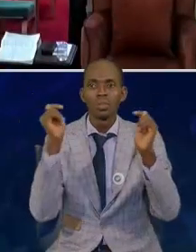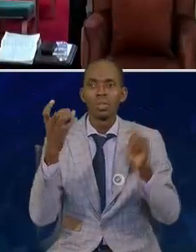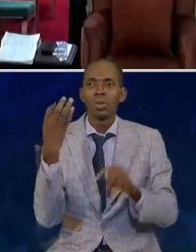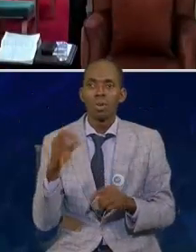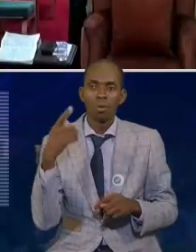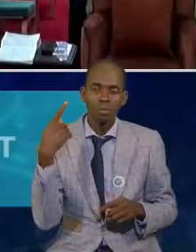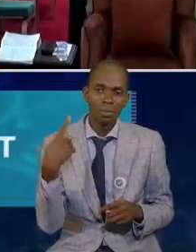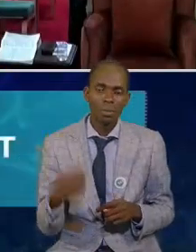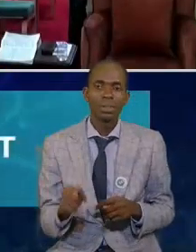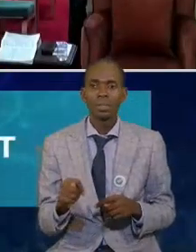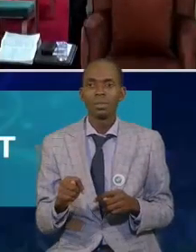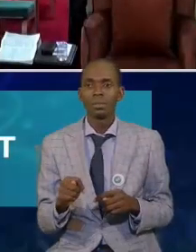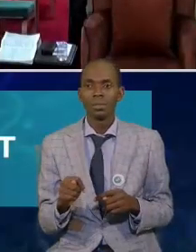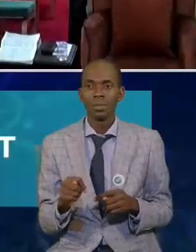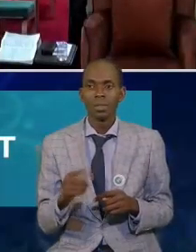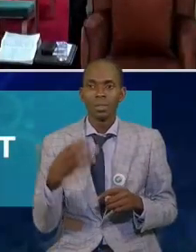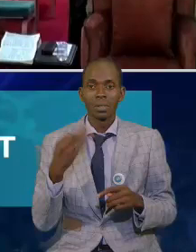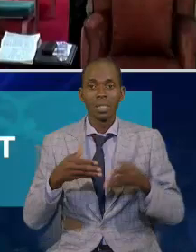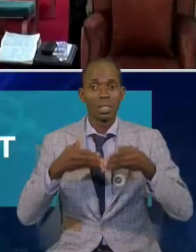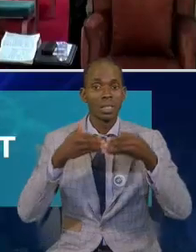preeminent Prince of Peace.